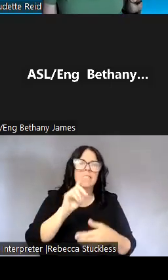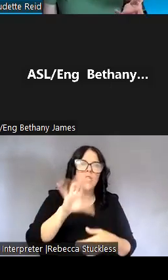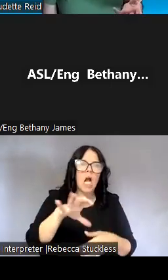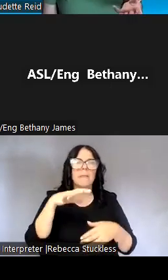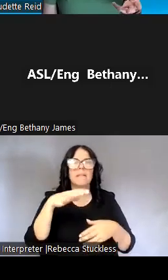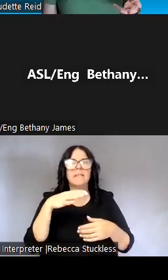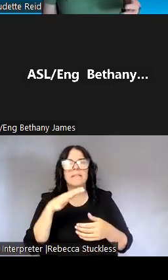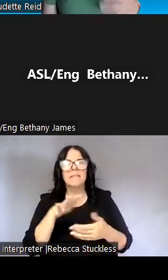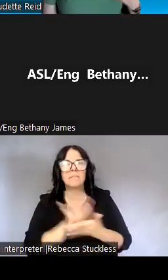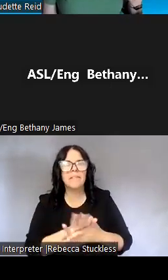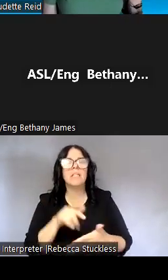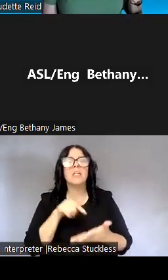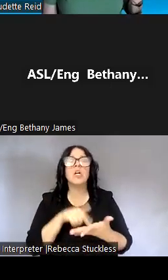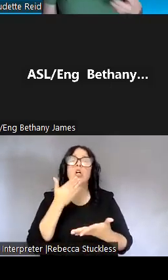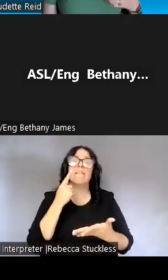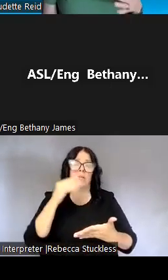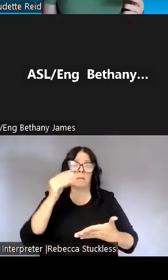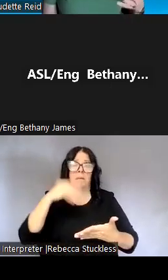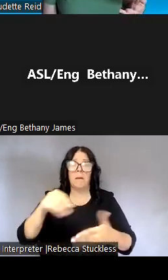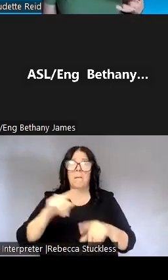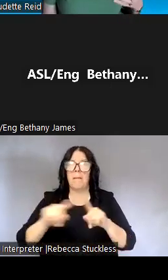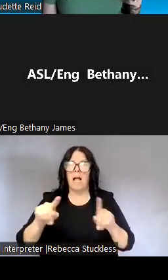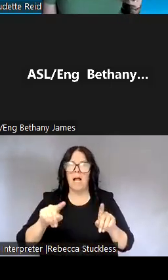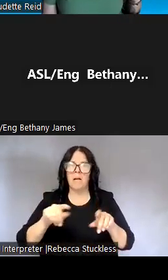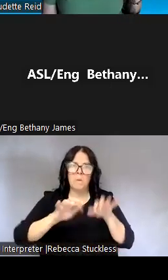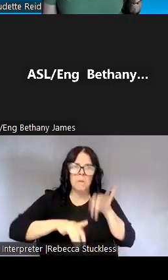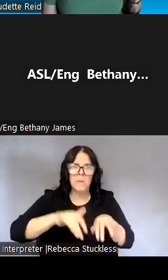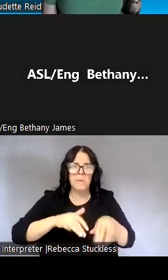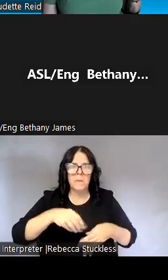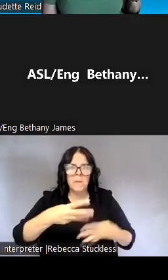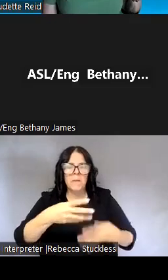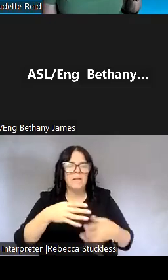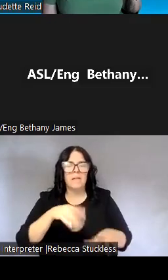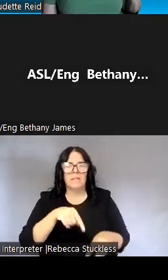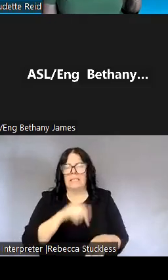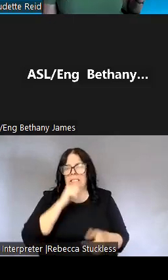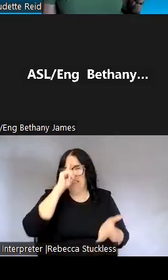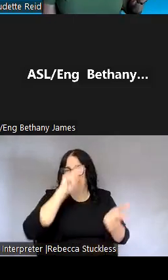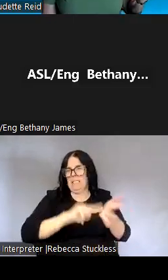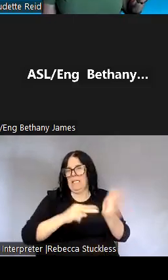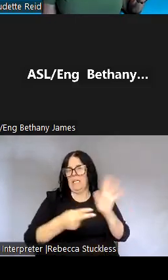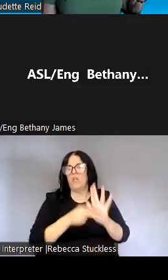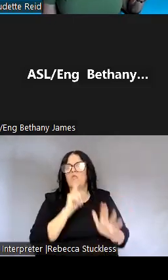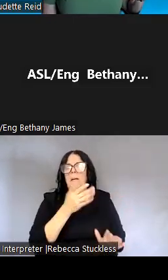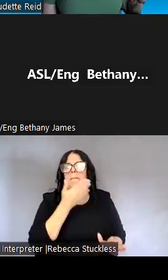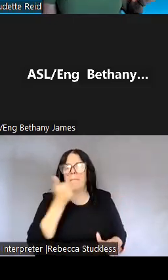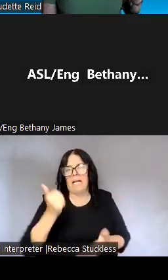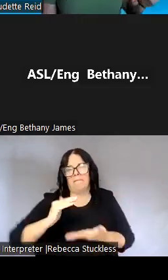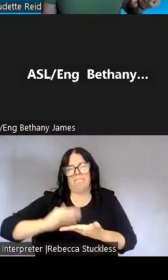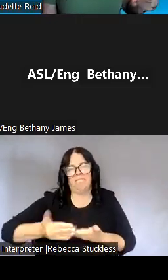for filling things out, but doing a lot of heavy work is probably you're looking at a